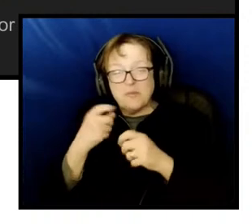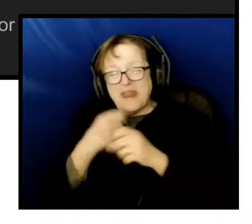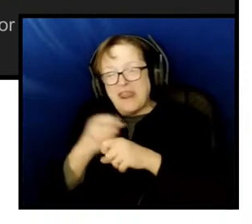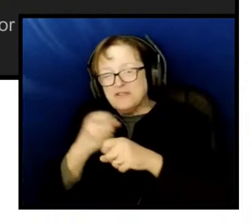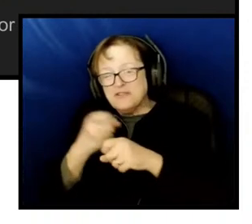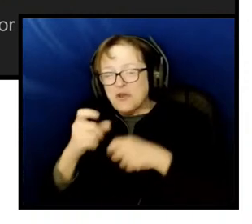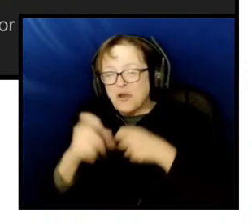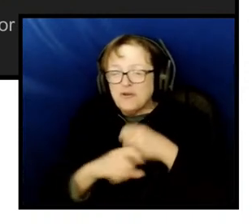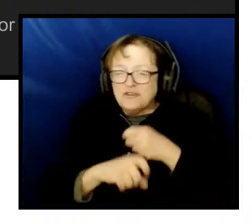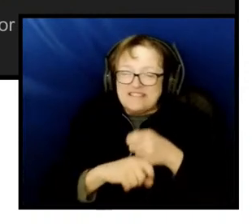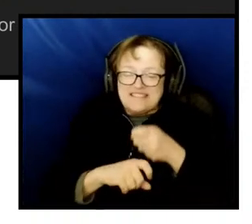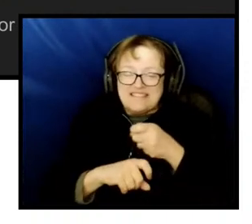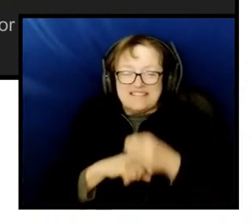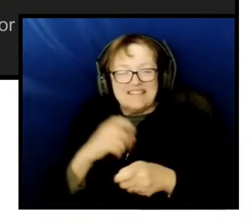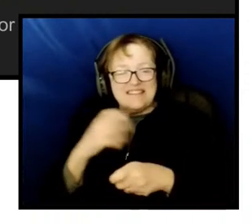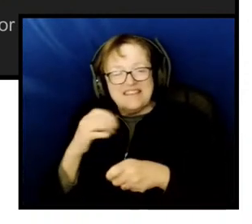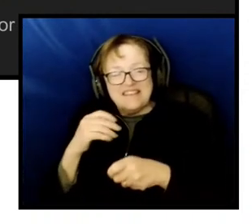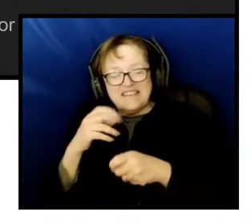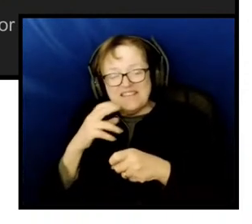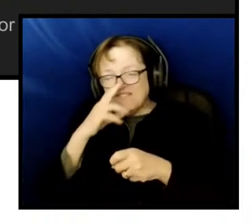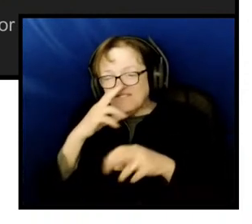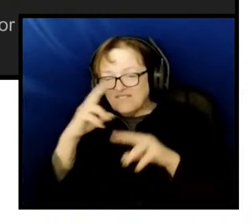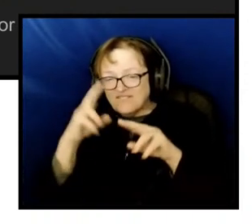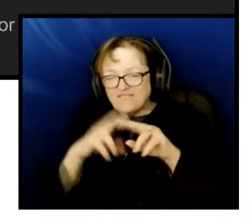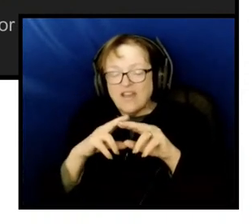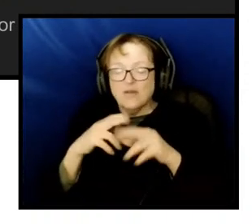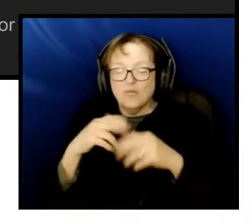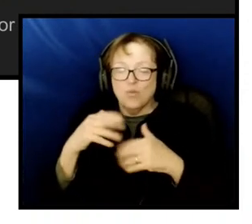back and forth. We got to learn a lot about